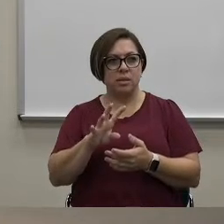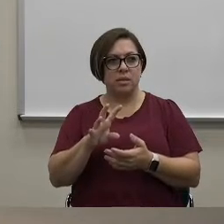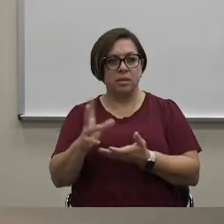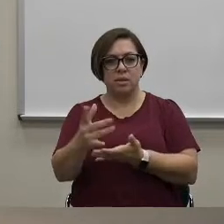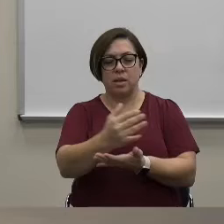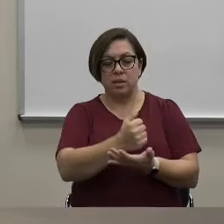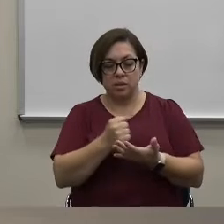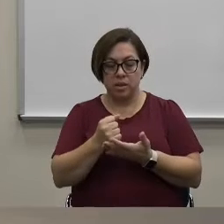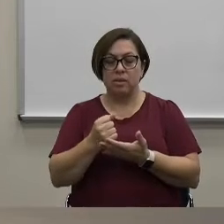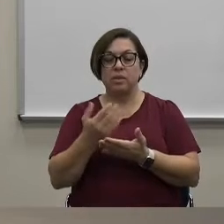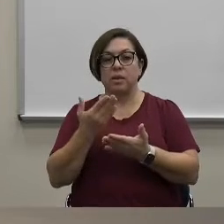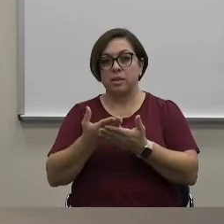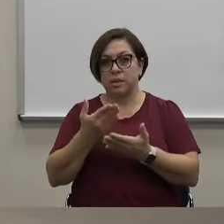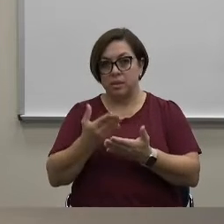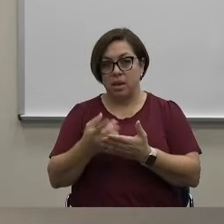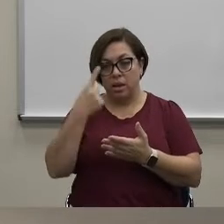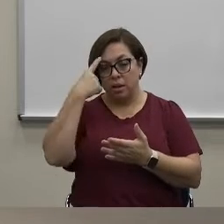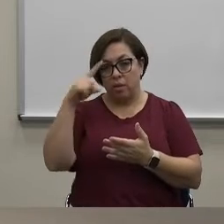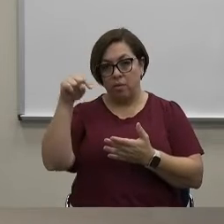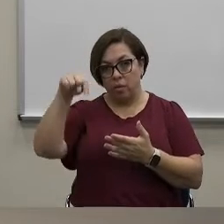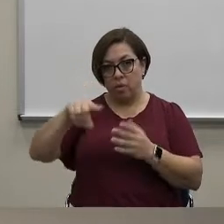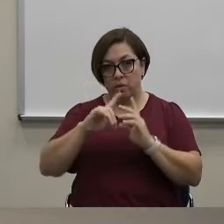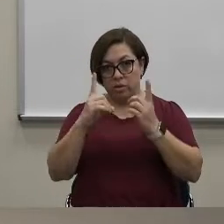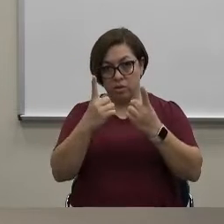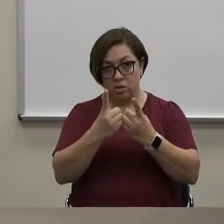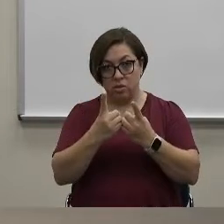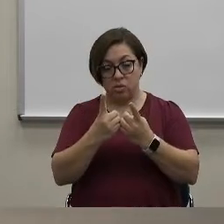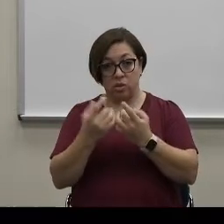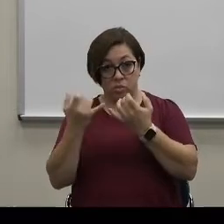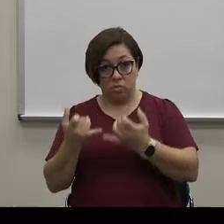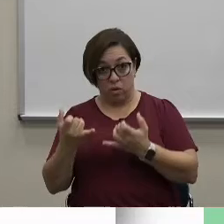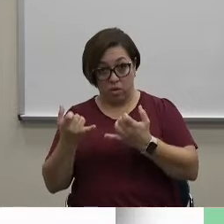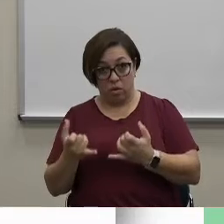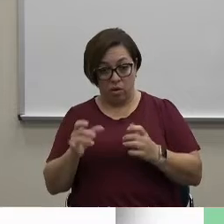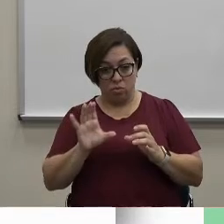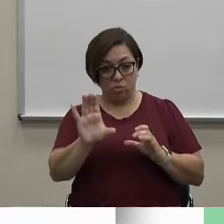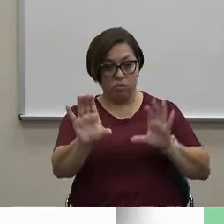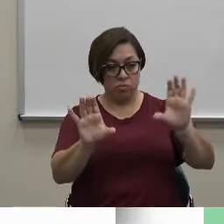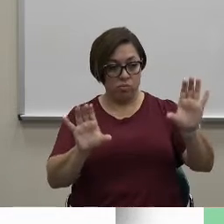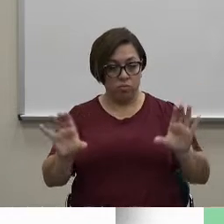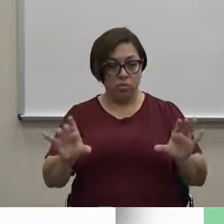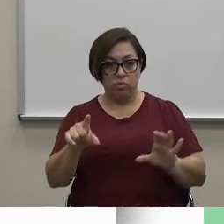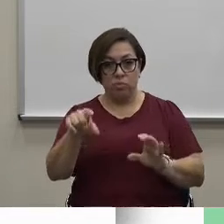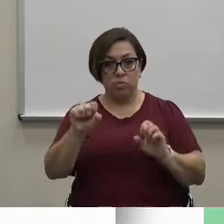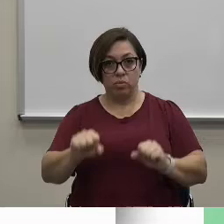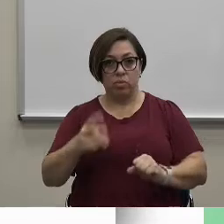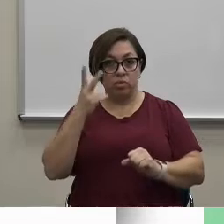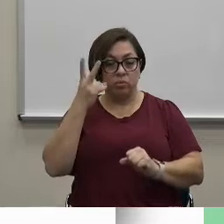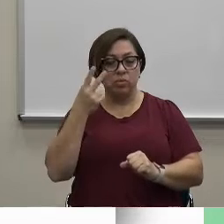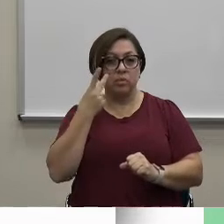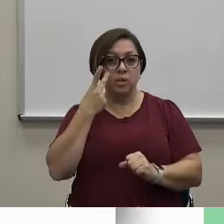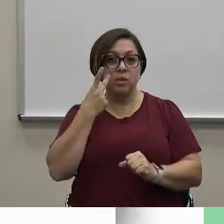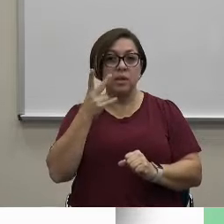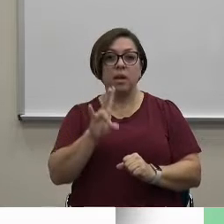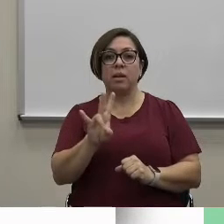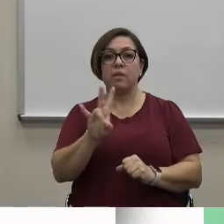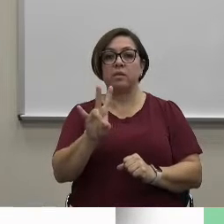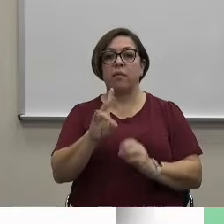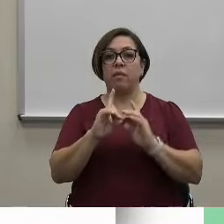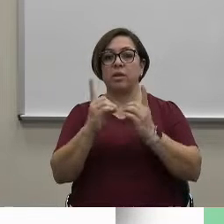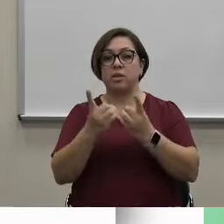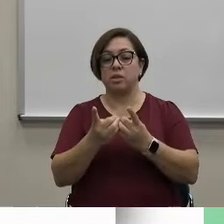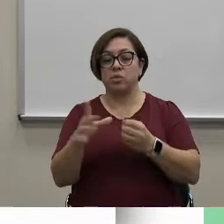trustee districts in their current configuration. As you can see here, we have 7 districts, a